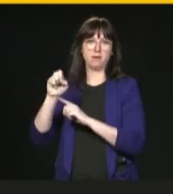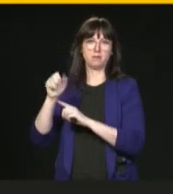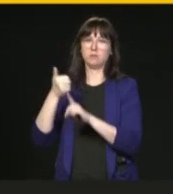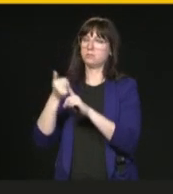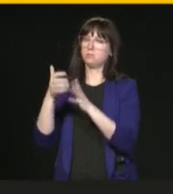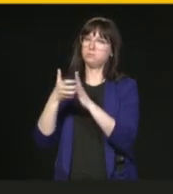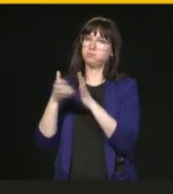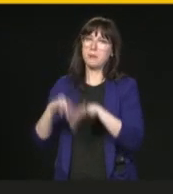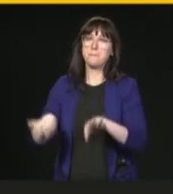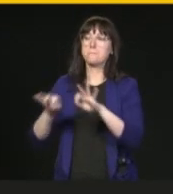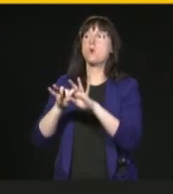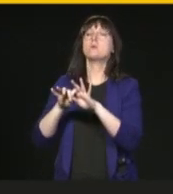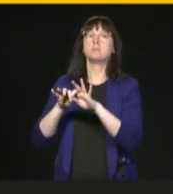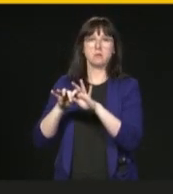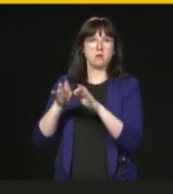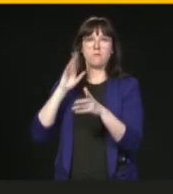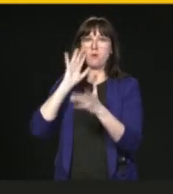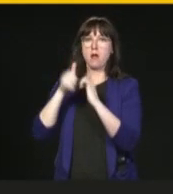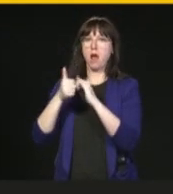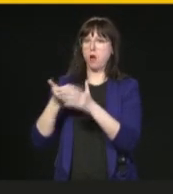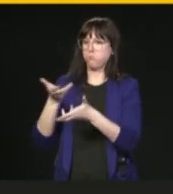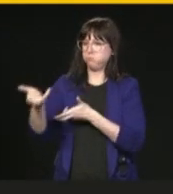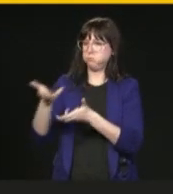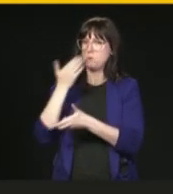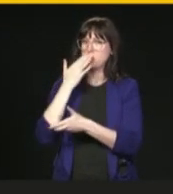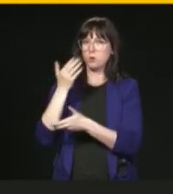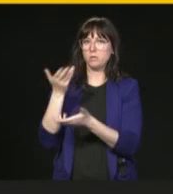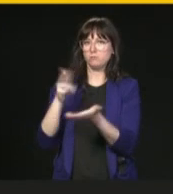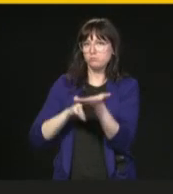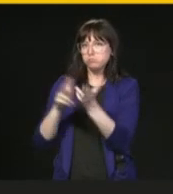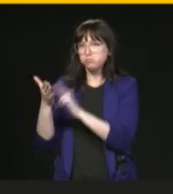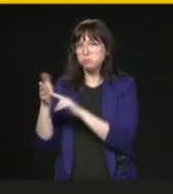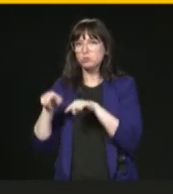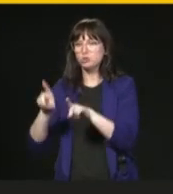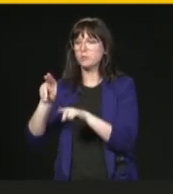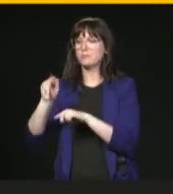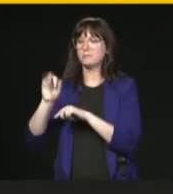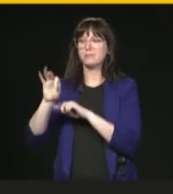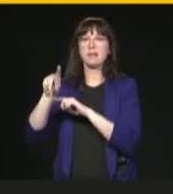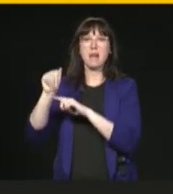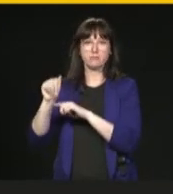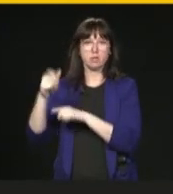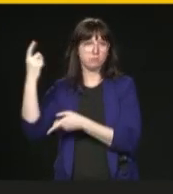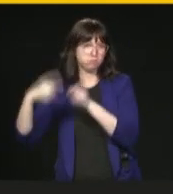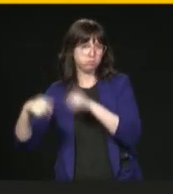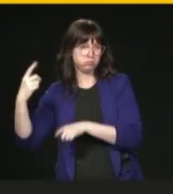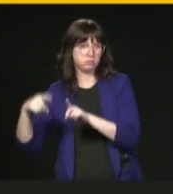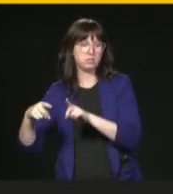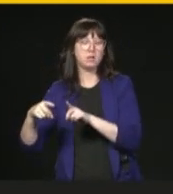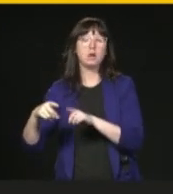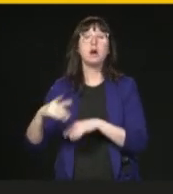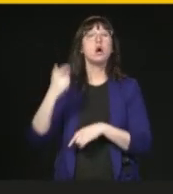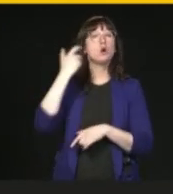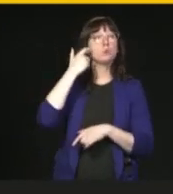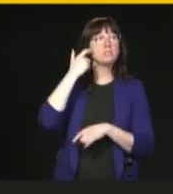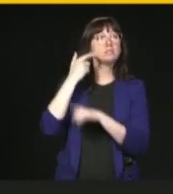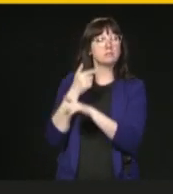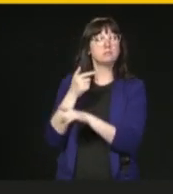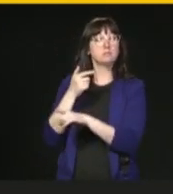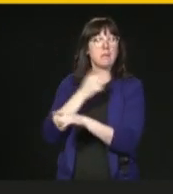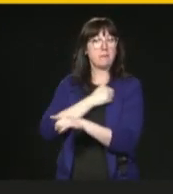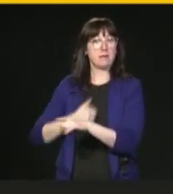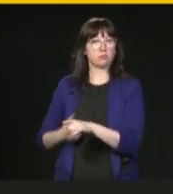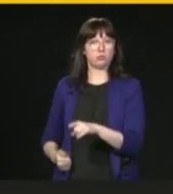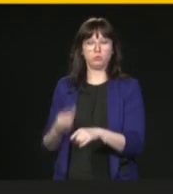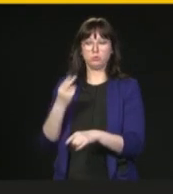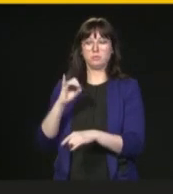instrumental in securing a good deal for Canada and for Canadians during NAFTA negotiations. Most recently, Ambassador Hillman played